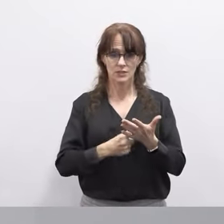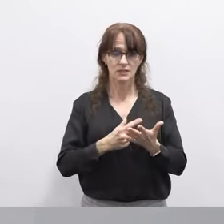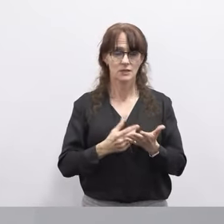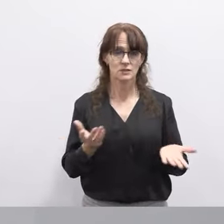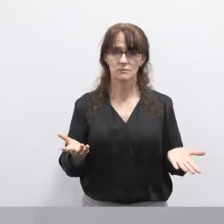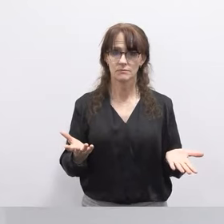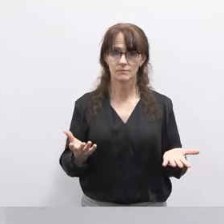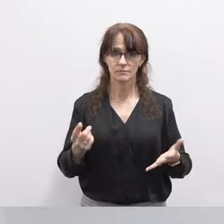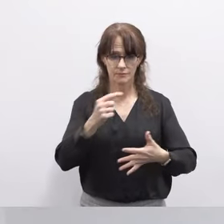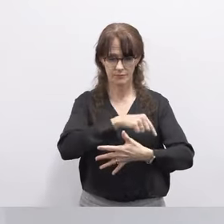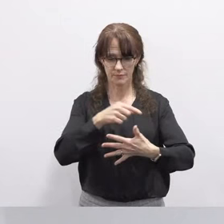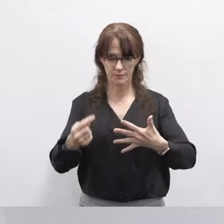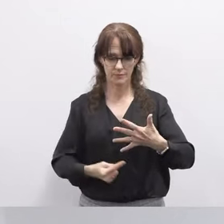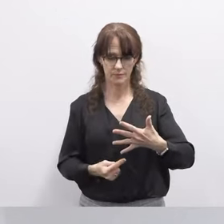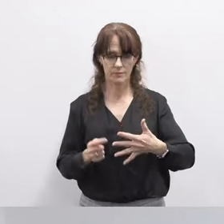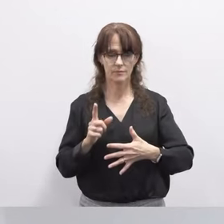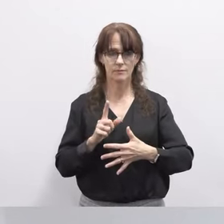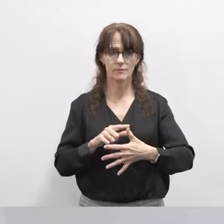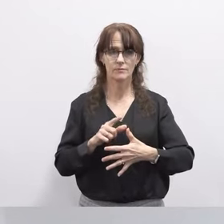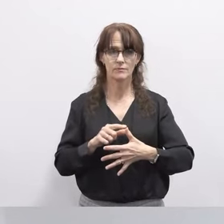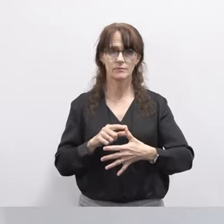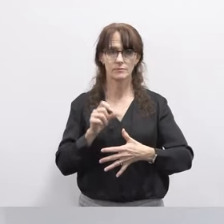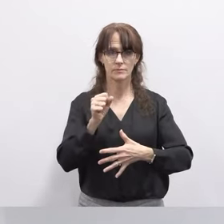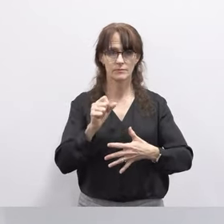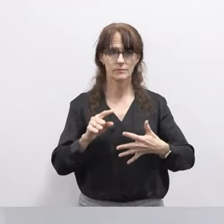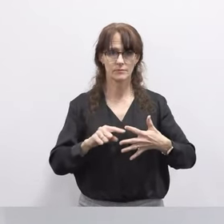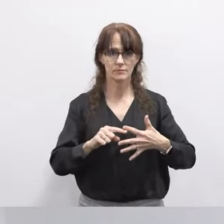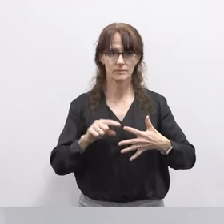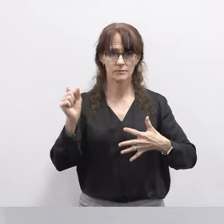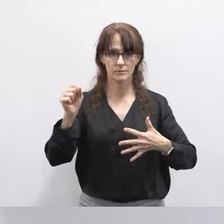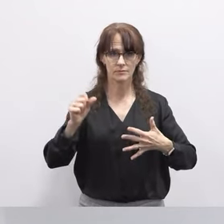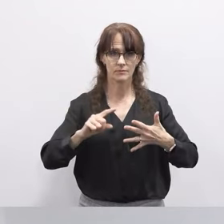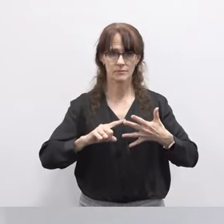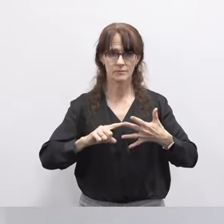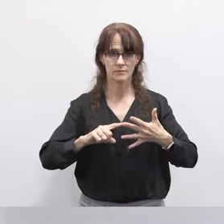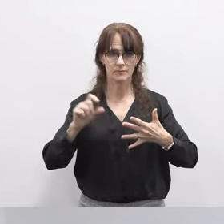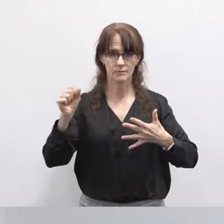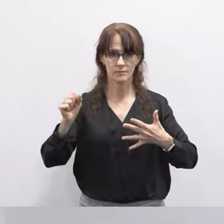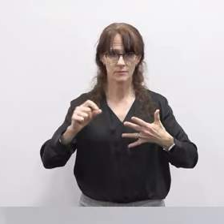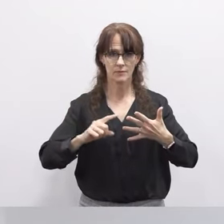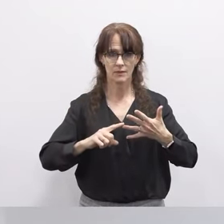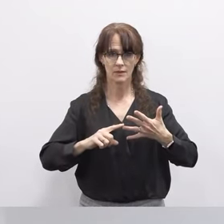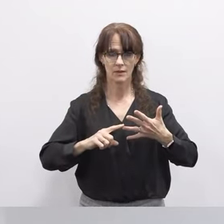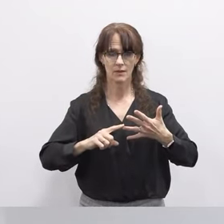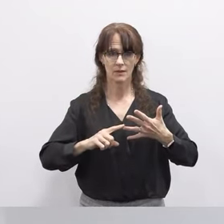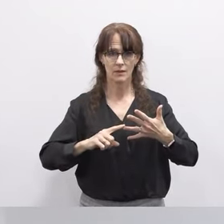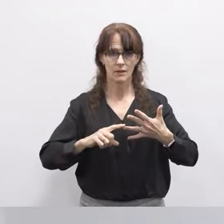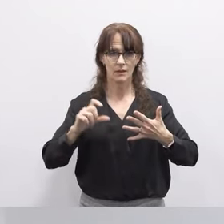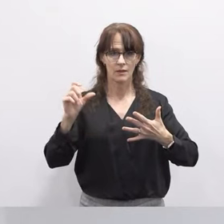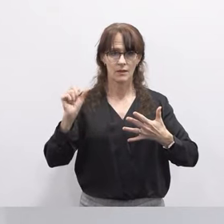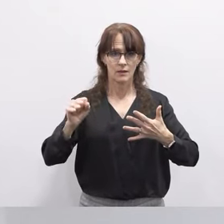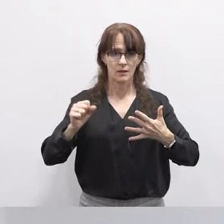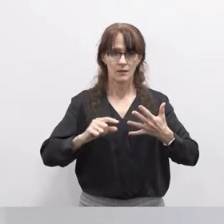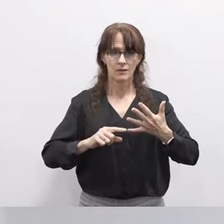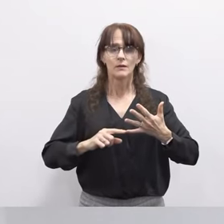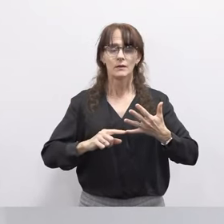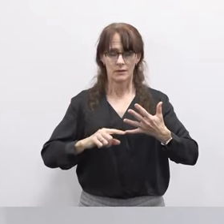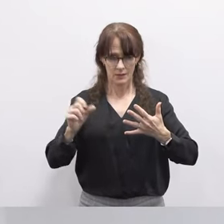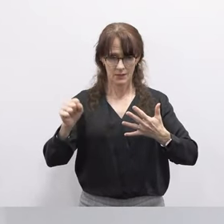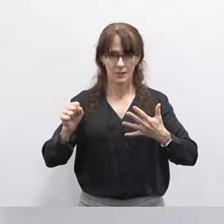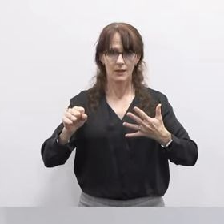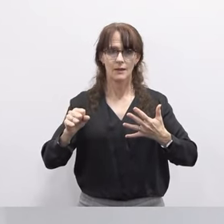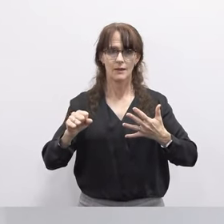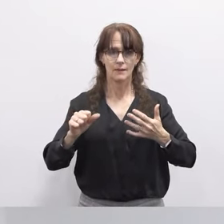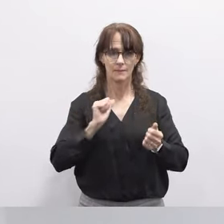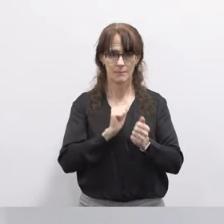Okay, let's do our roll call vote. Mr. Miller? Aye. Ms. Kerr? Aye. Ms. Craighead? Aye. Mr. Otto? Aye. And I also vote